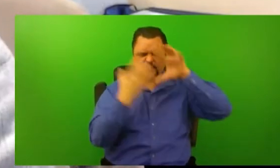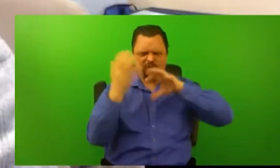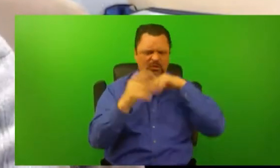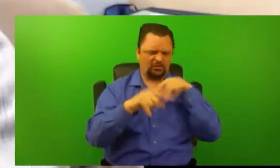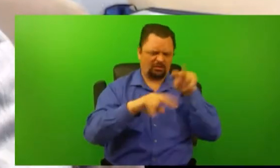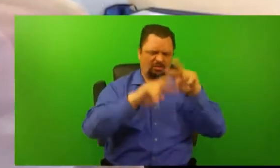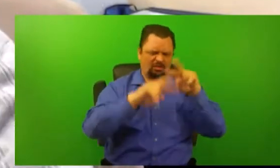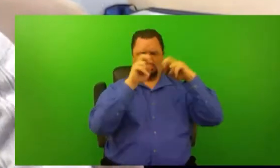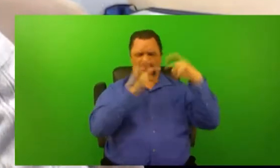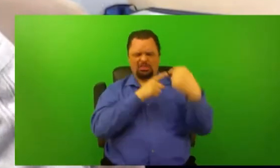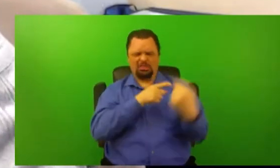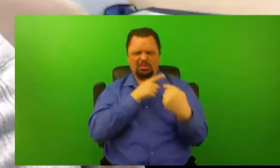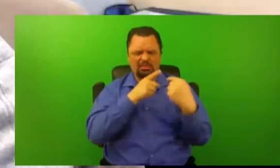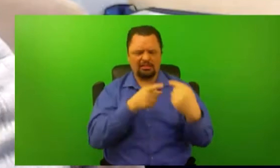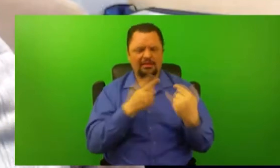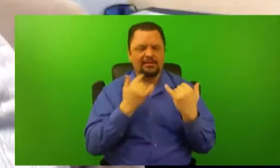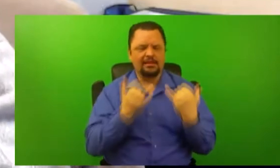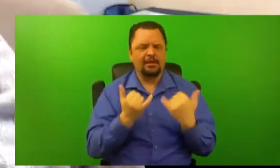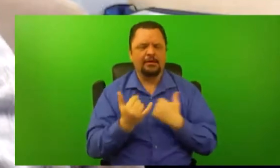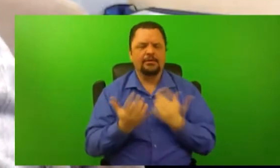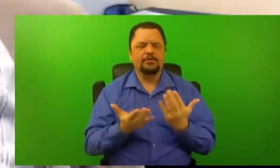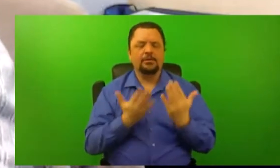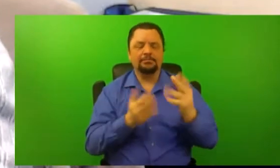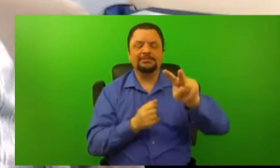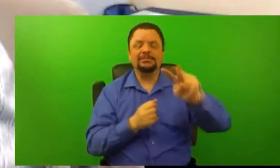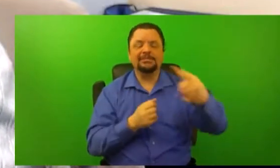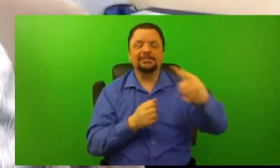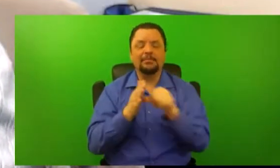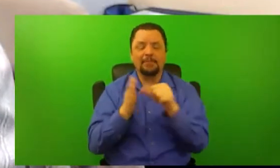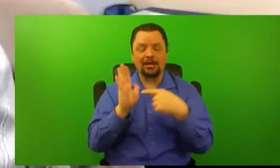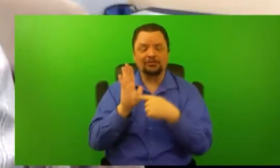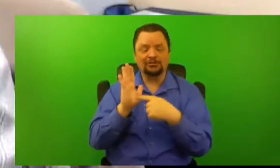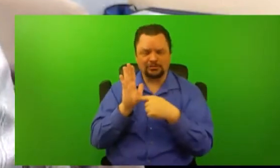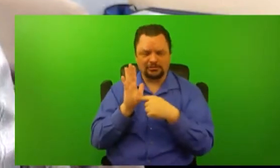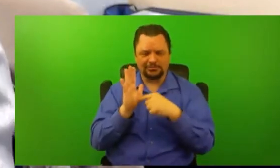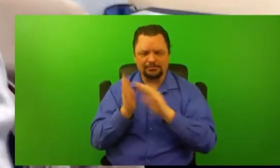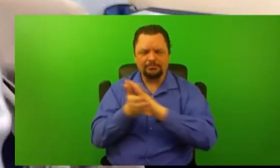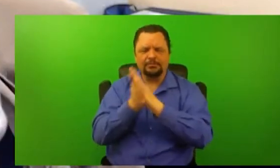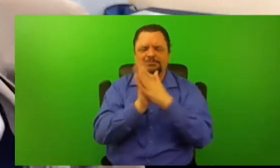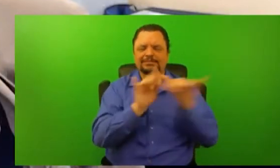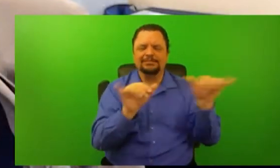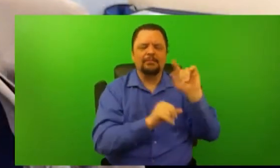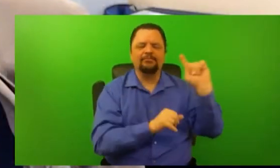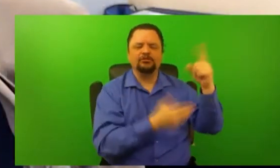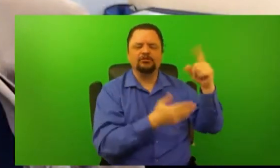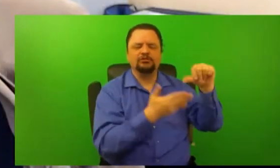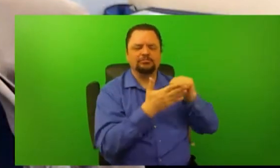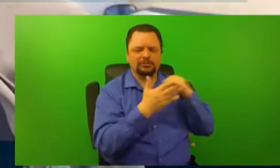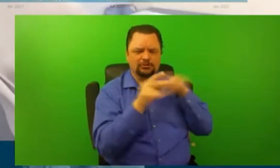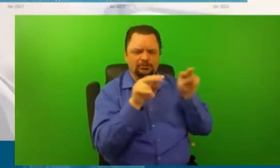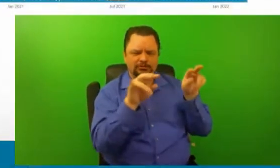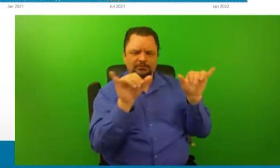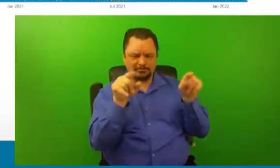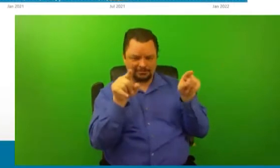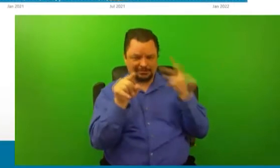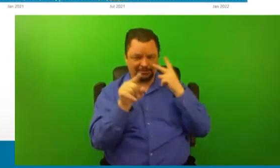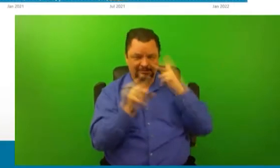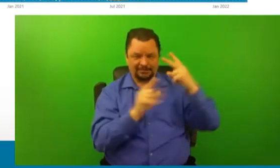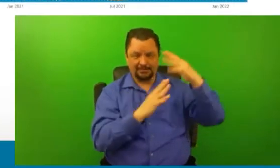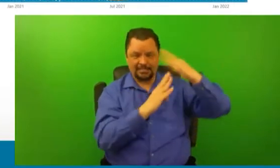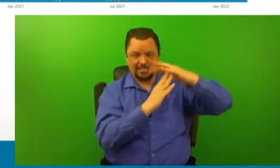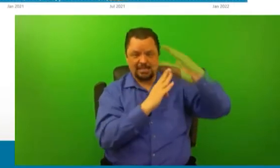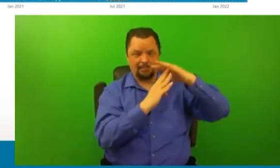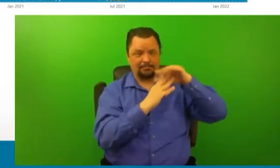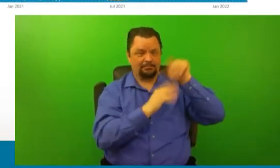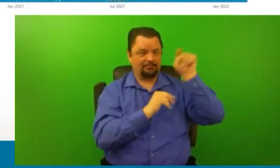do the second slide is first slide, have either the top of this, have it split in half, the top of it be